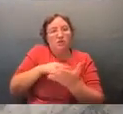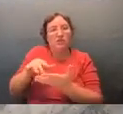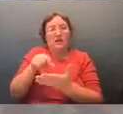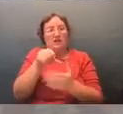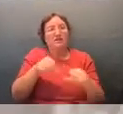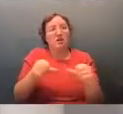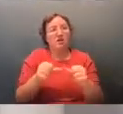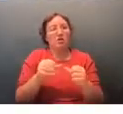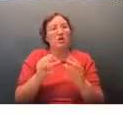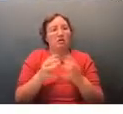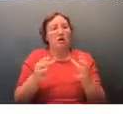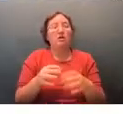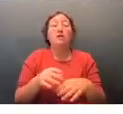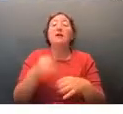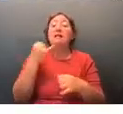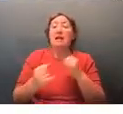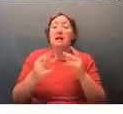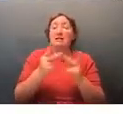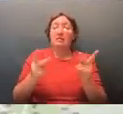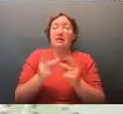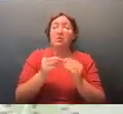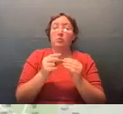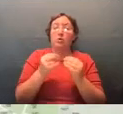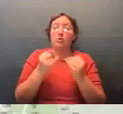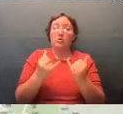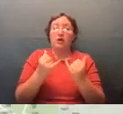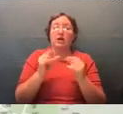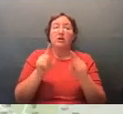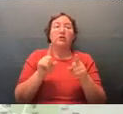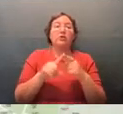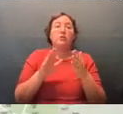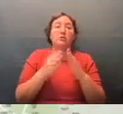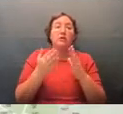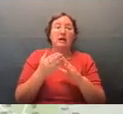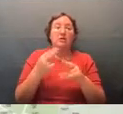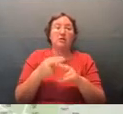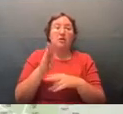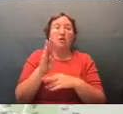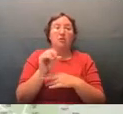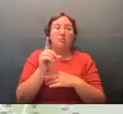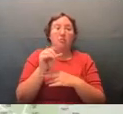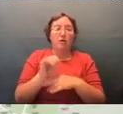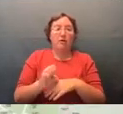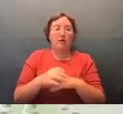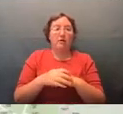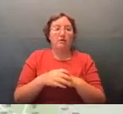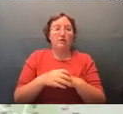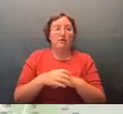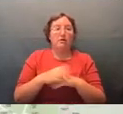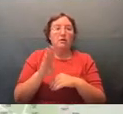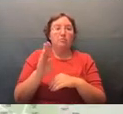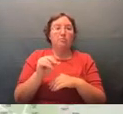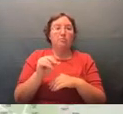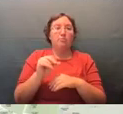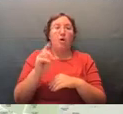We're going to make our last stop today in the town of Bodie. Bodie is a